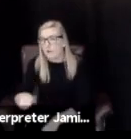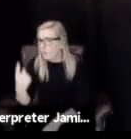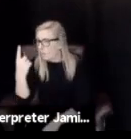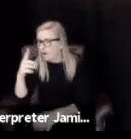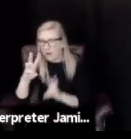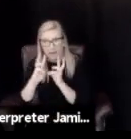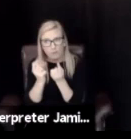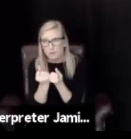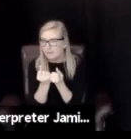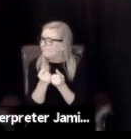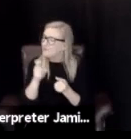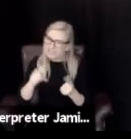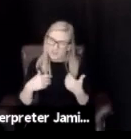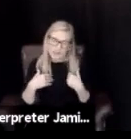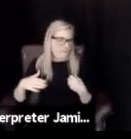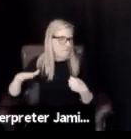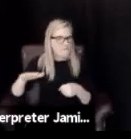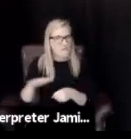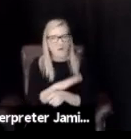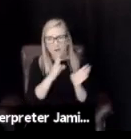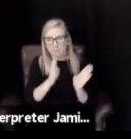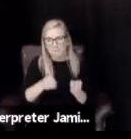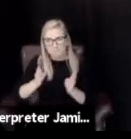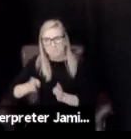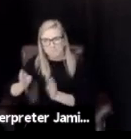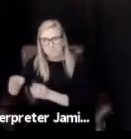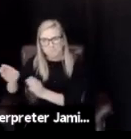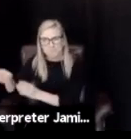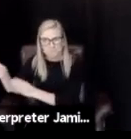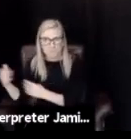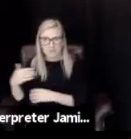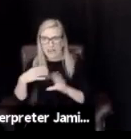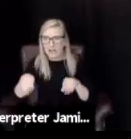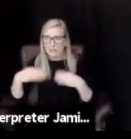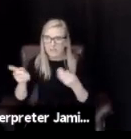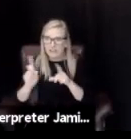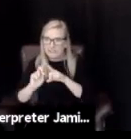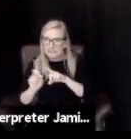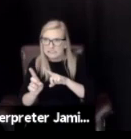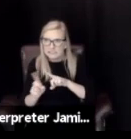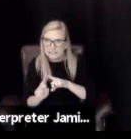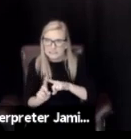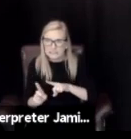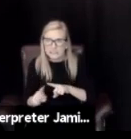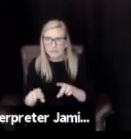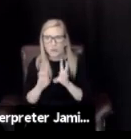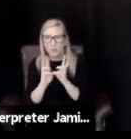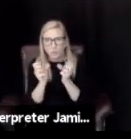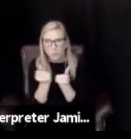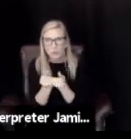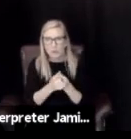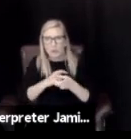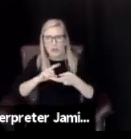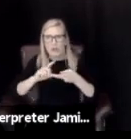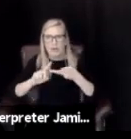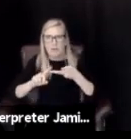plan. Have a full-fledged plan. Here are the workshops that I teach. Here's the impact of those workshops. Here's how they can